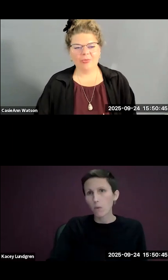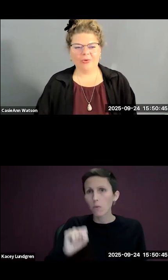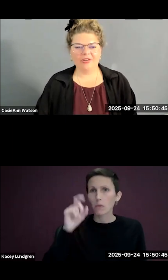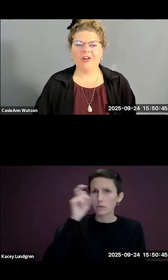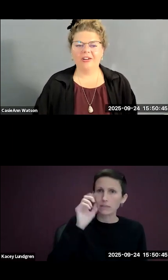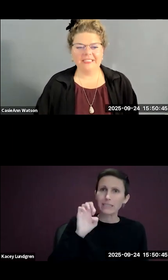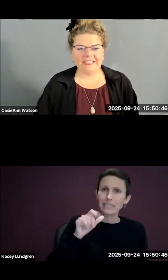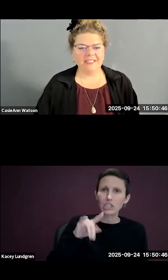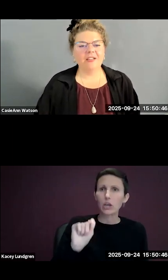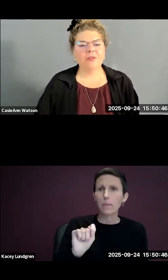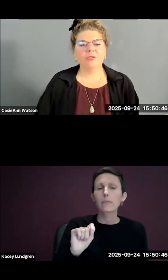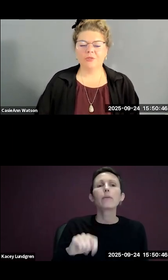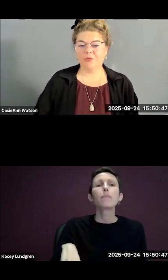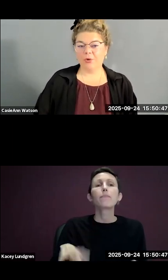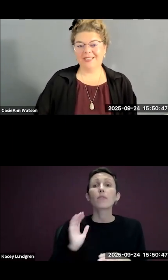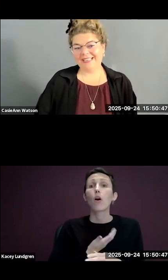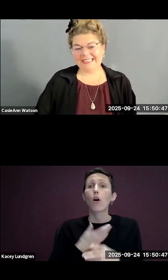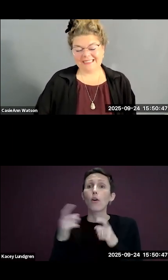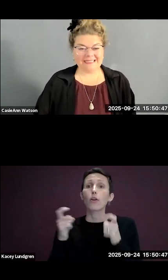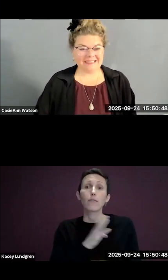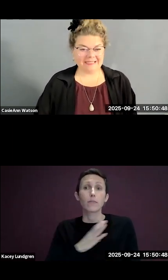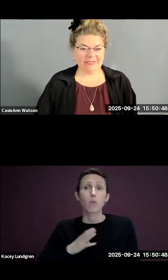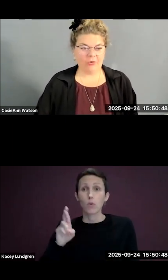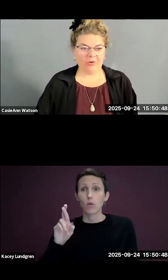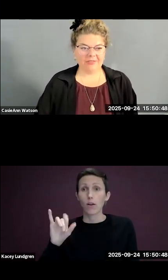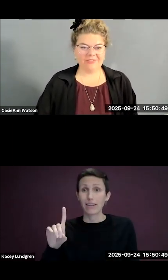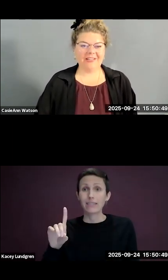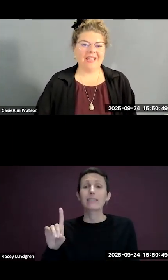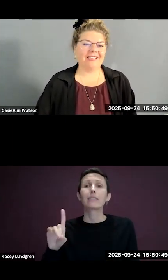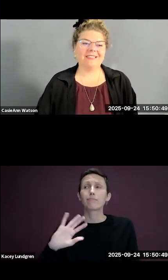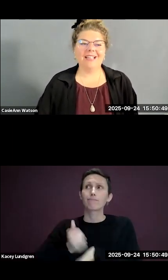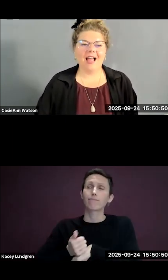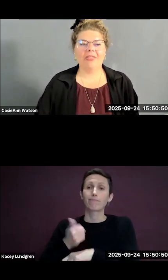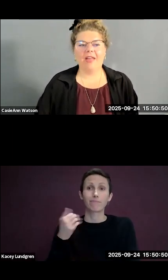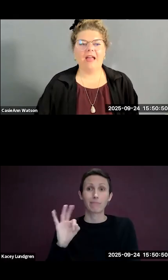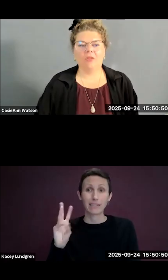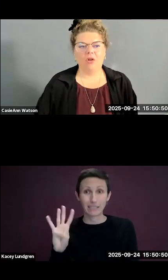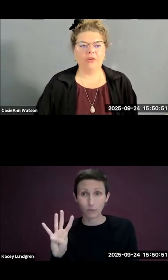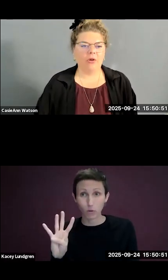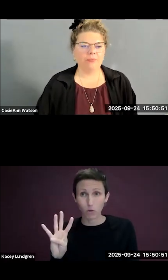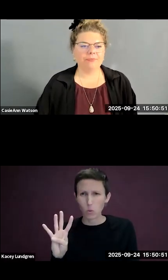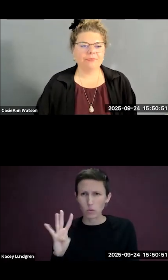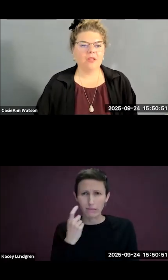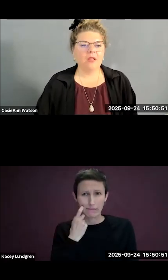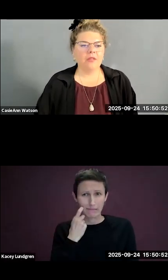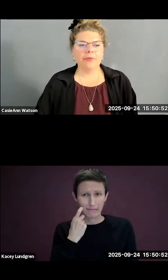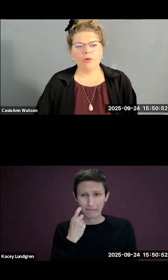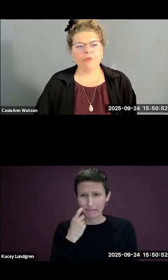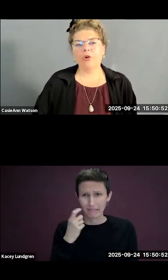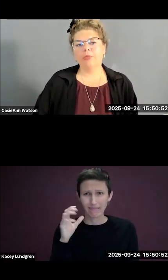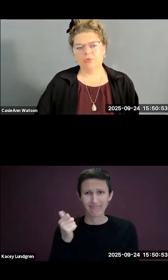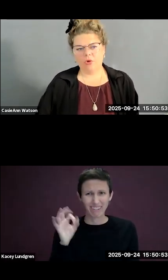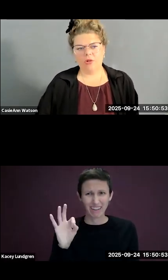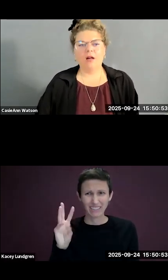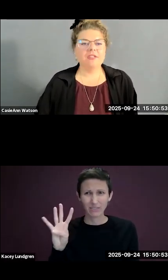Our governing board, RID, which was formed in 1964. So again, it's not that long ago. The